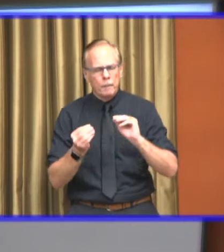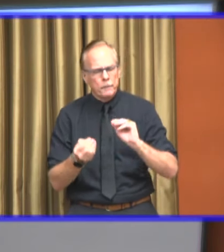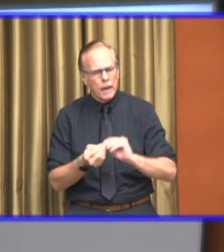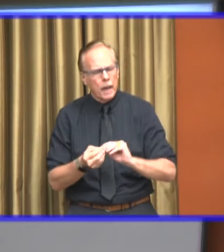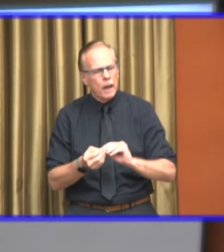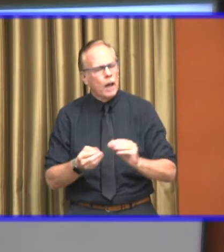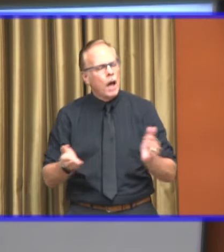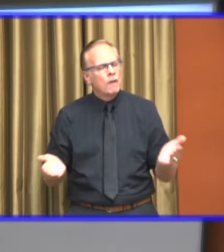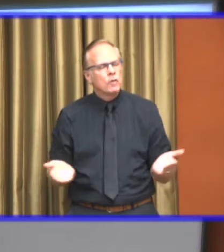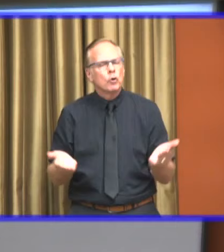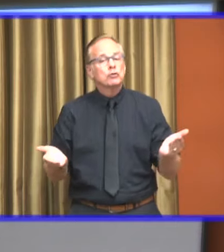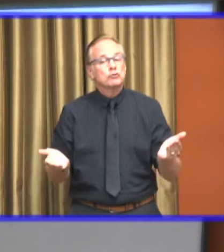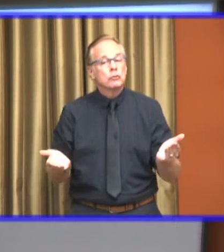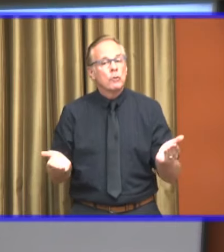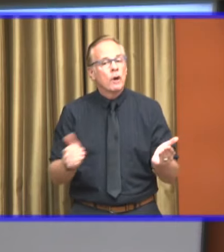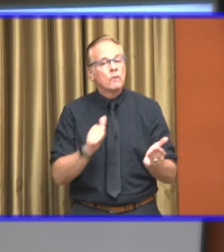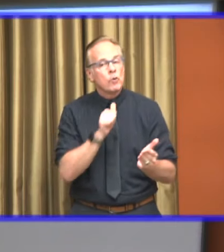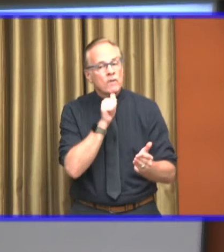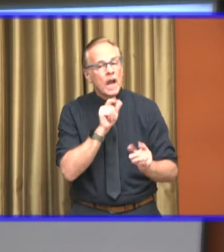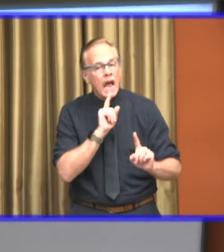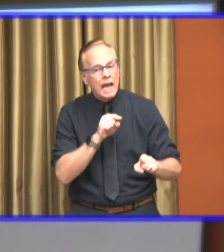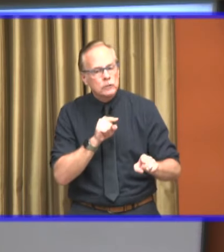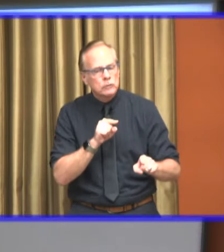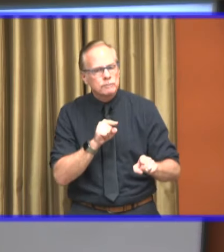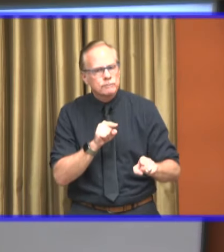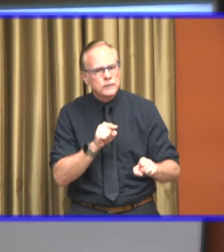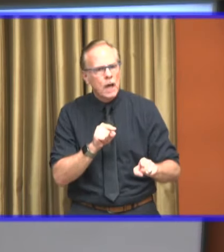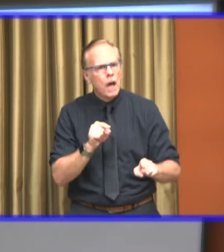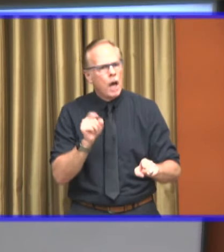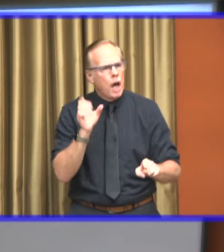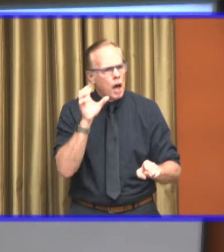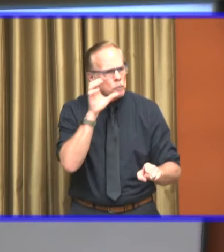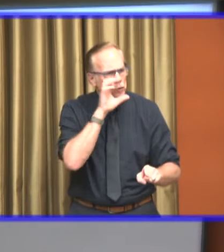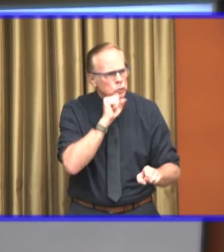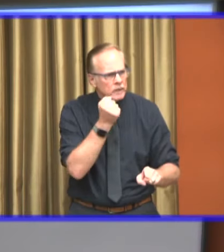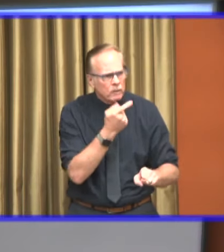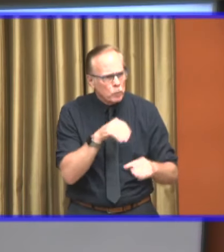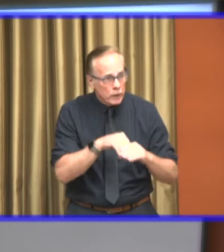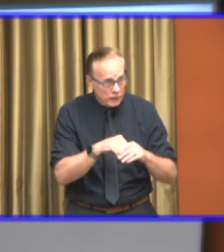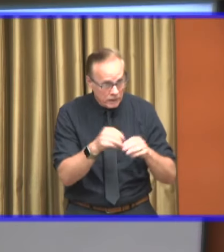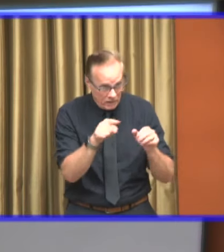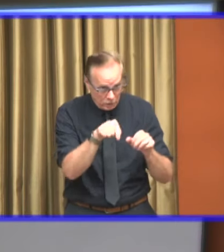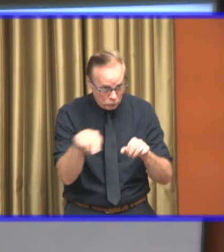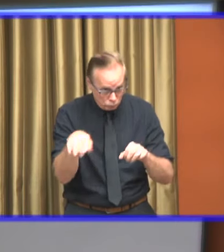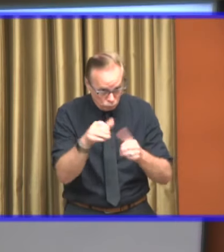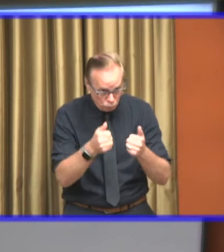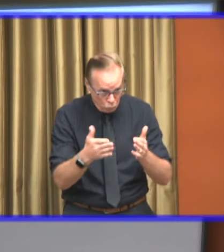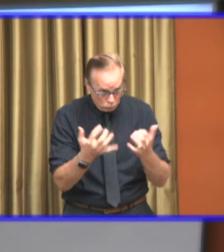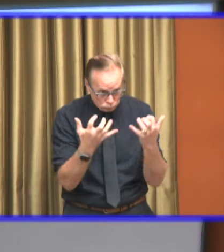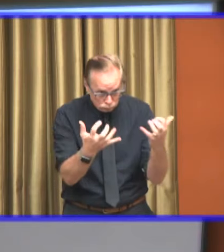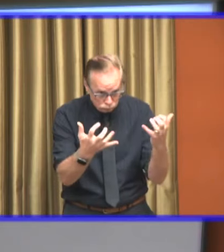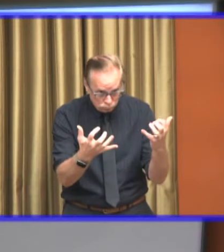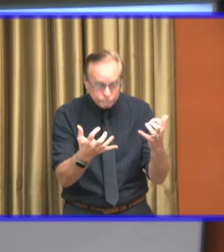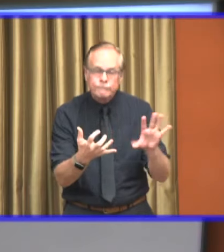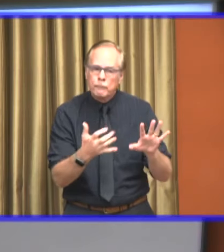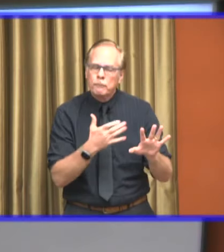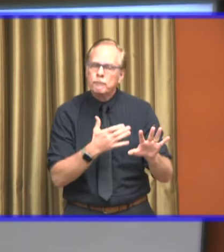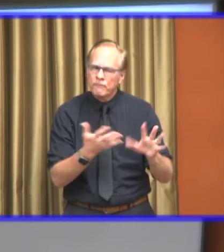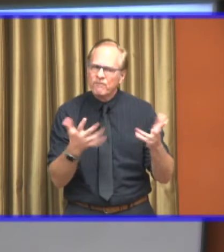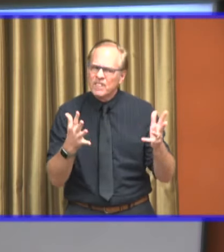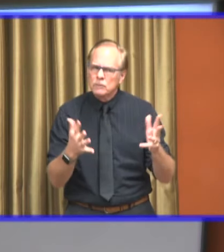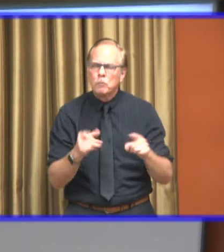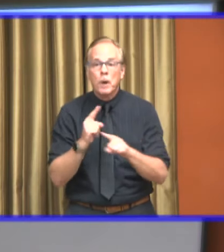put in your census, I'm assuming everybody in this room probably has, but those of you at home, if you haven't, please go